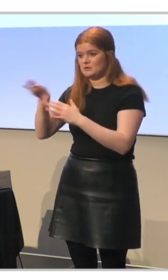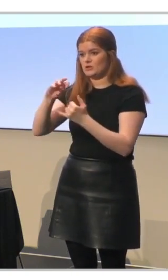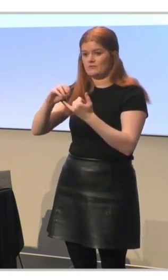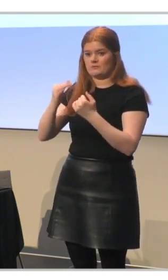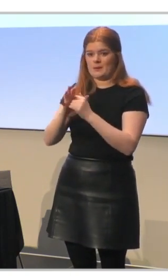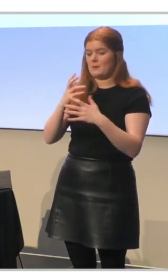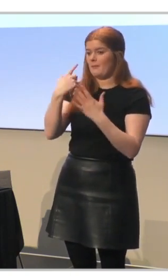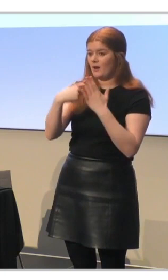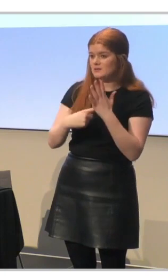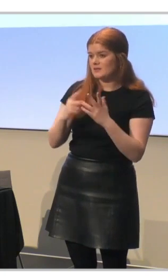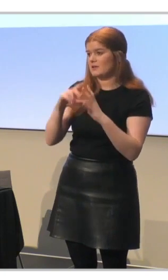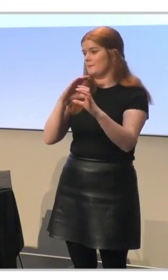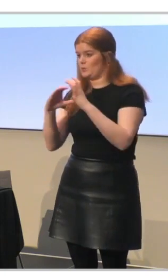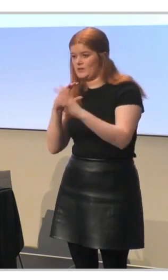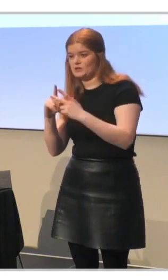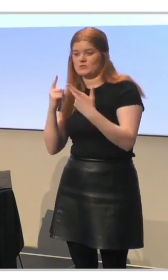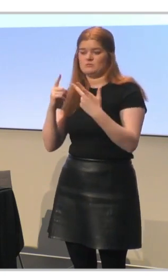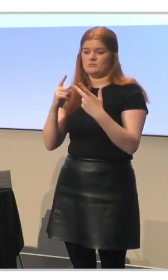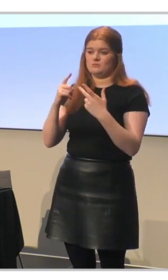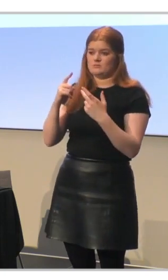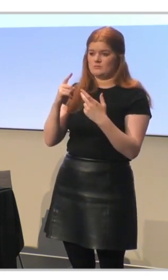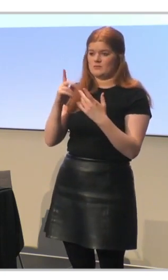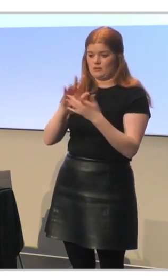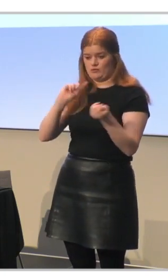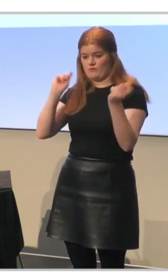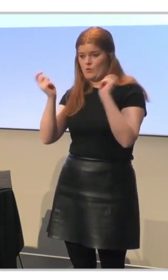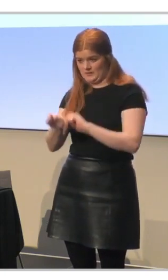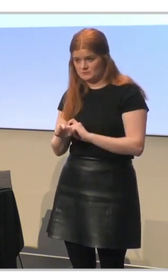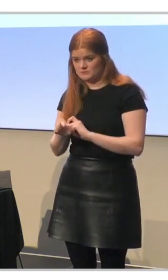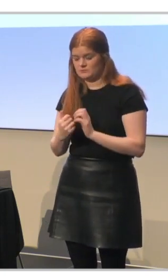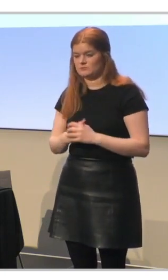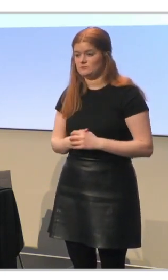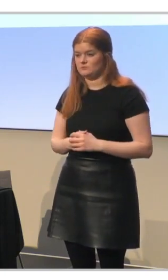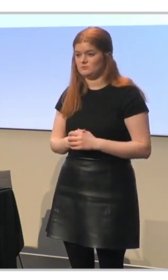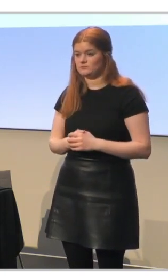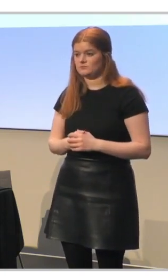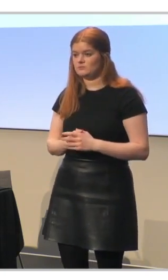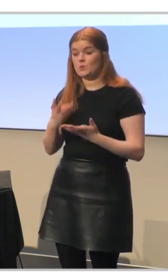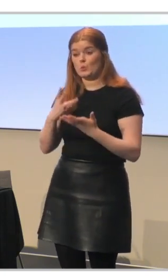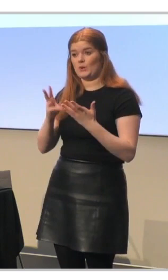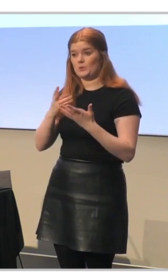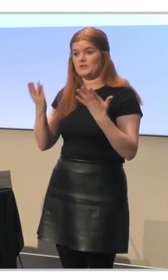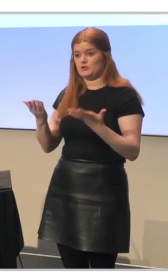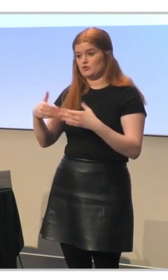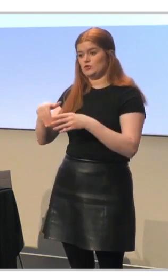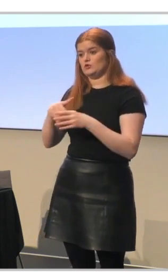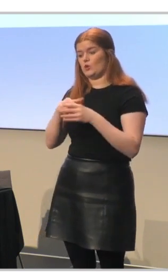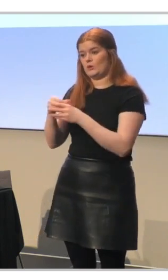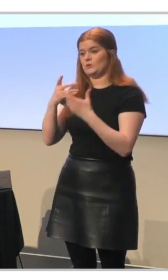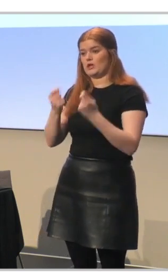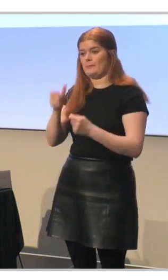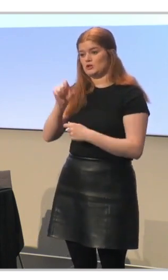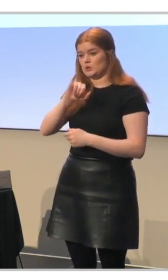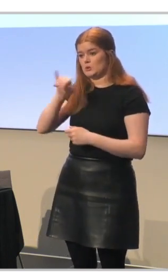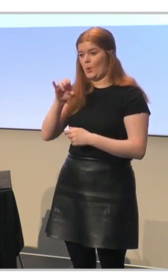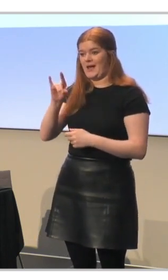policy, compliance, communication and data reforming fronts. In joining with our chairperson, Joe Hayes, I want